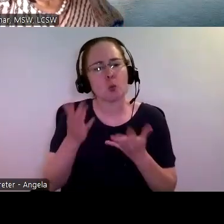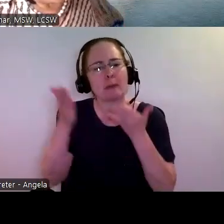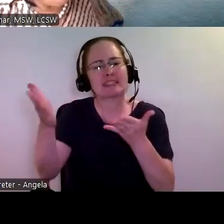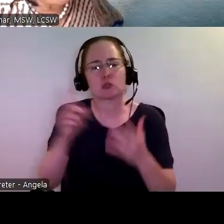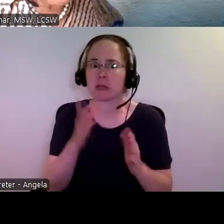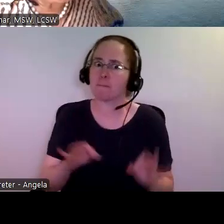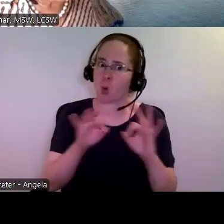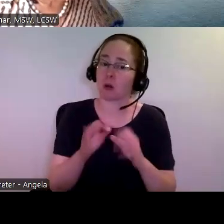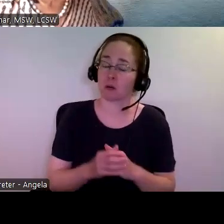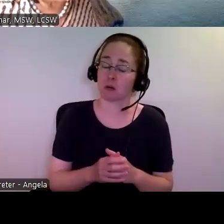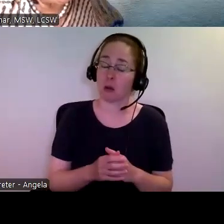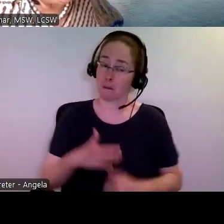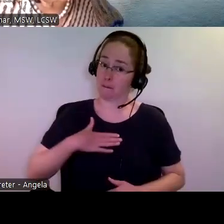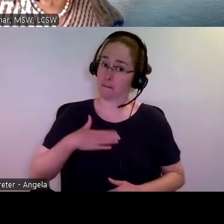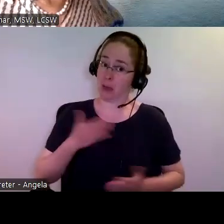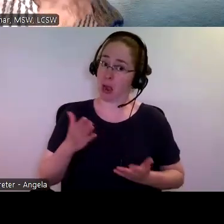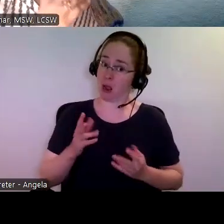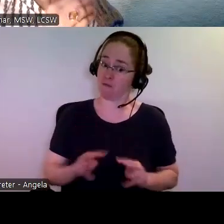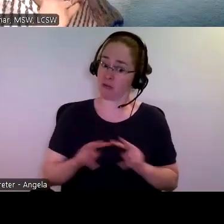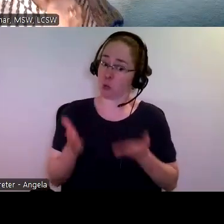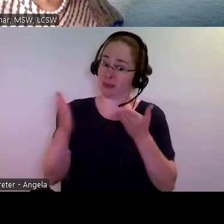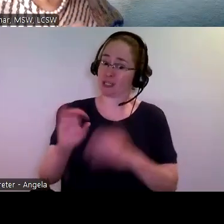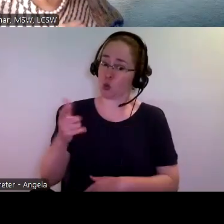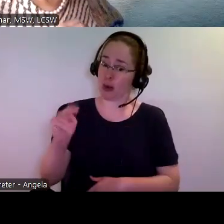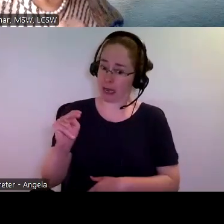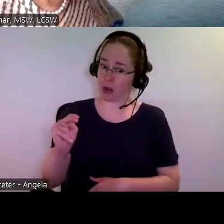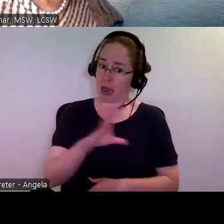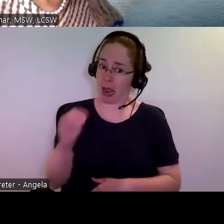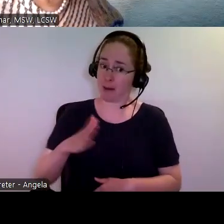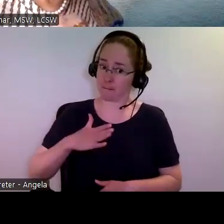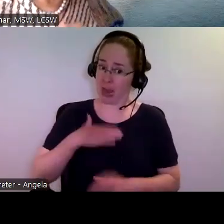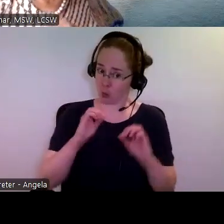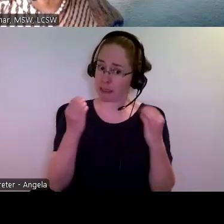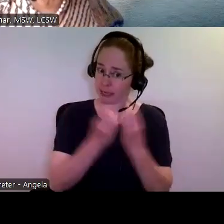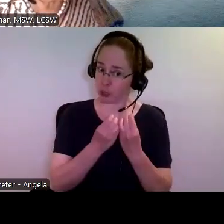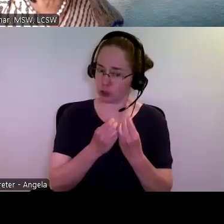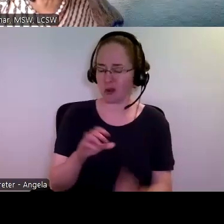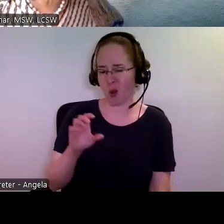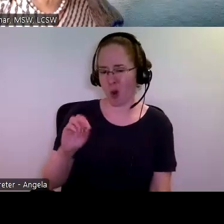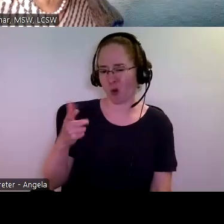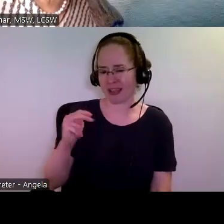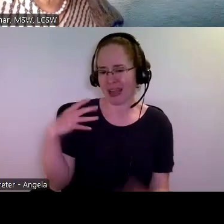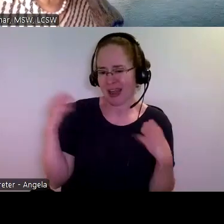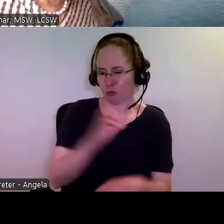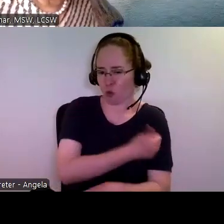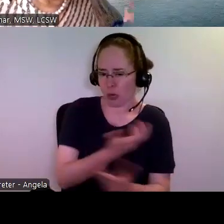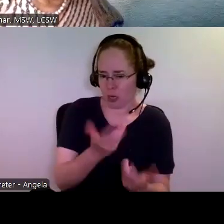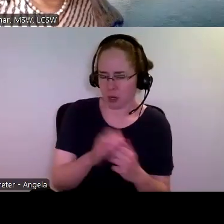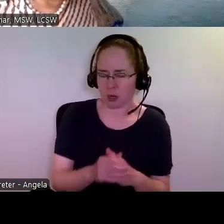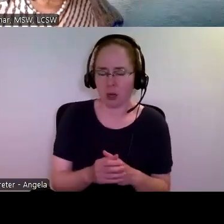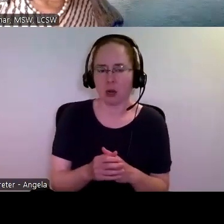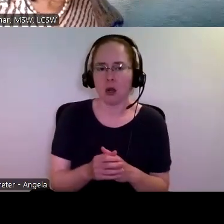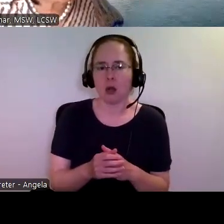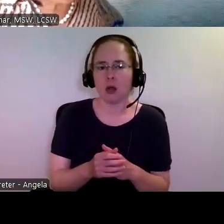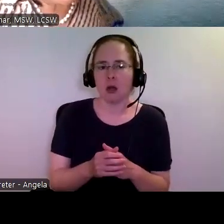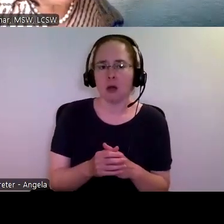compelling value proposition in Oregon and within the organization I work with, which is Oregon Health Authority, is